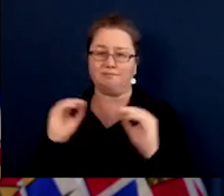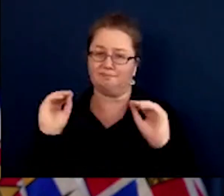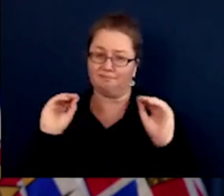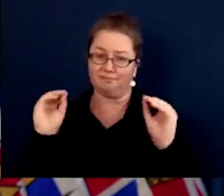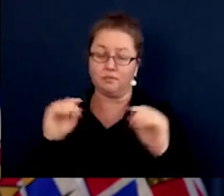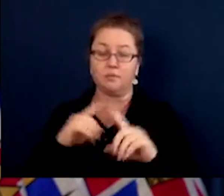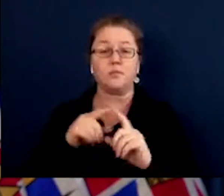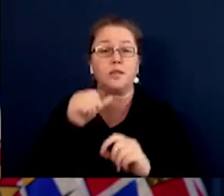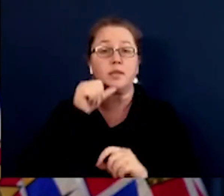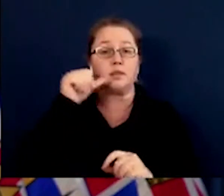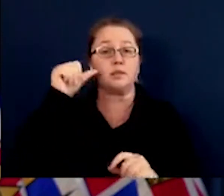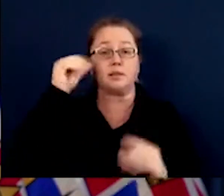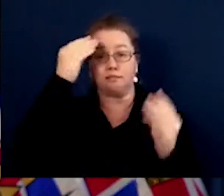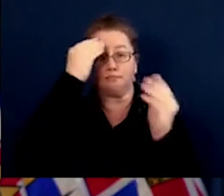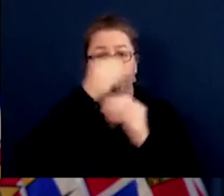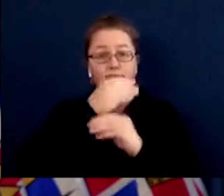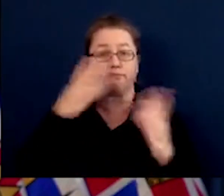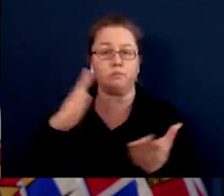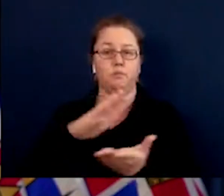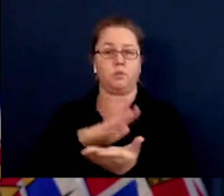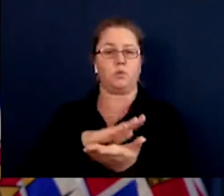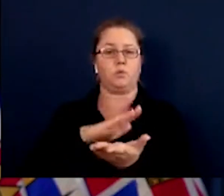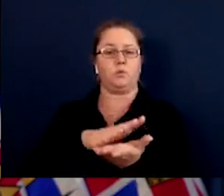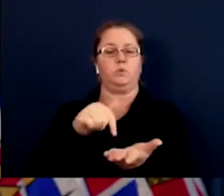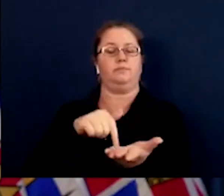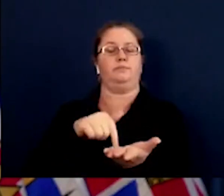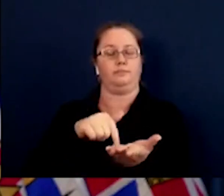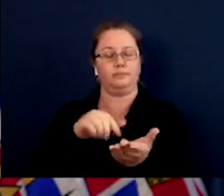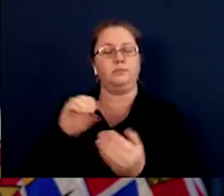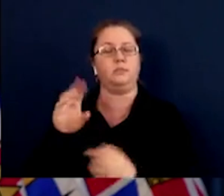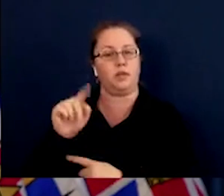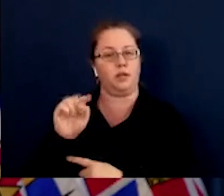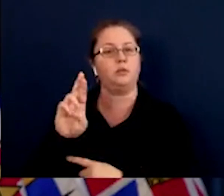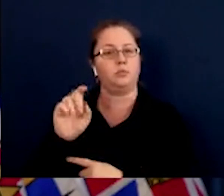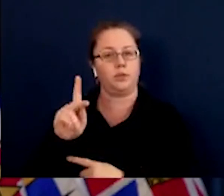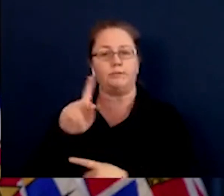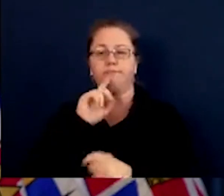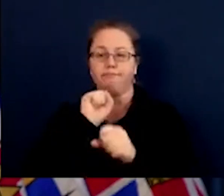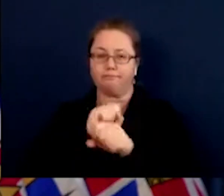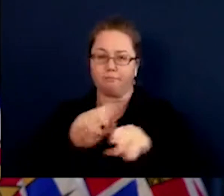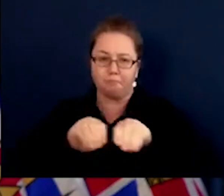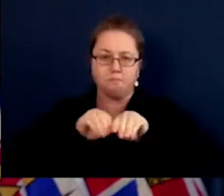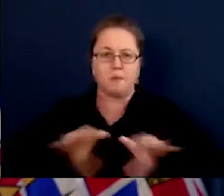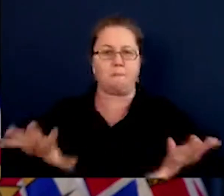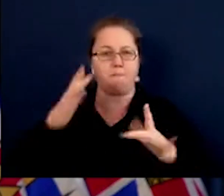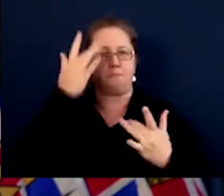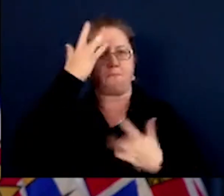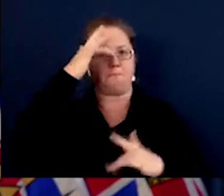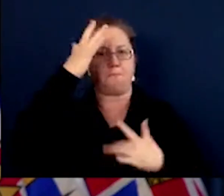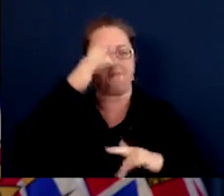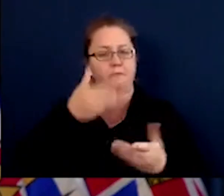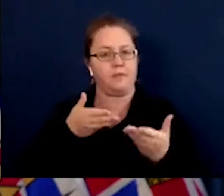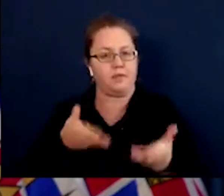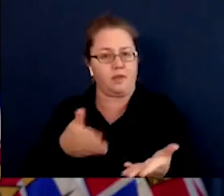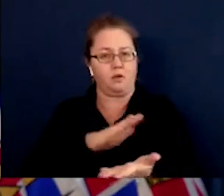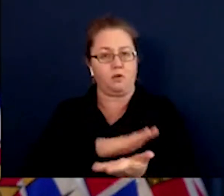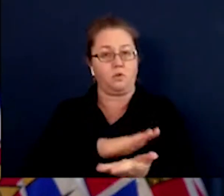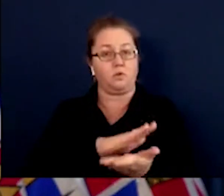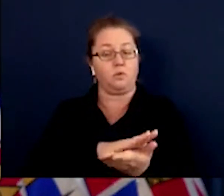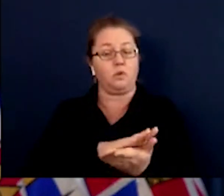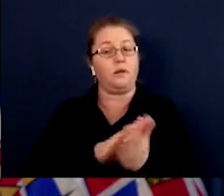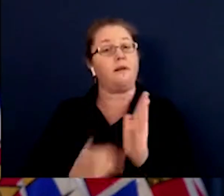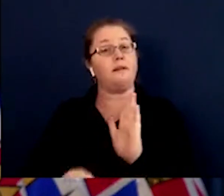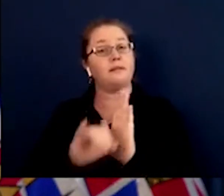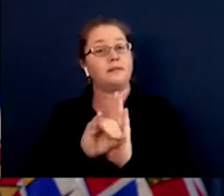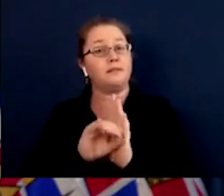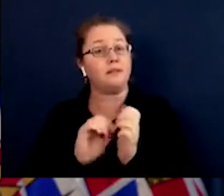our first school outbreak announced, and that is one of the issues that I want to talk to a little bit today. The identification of